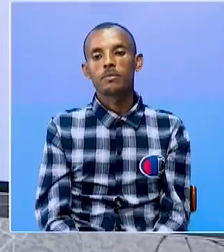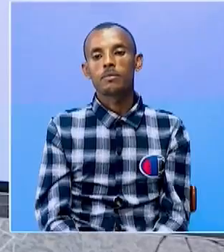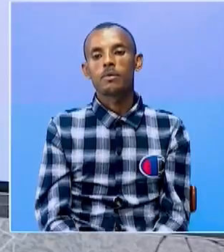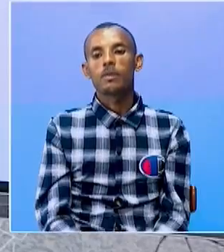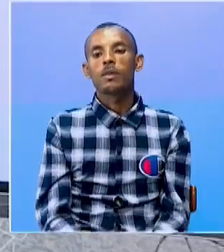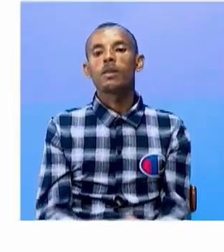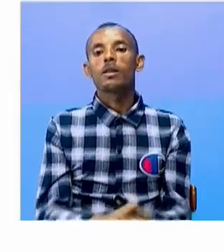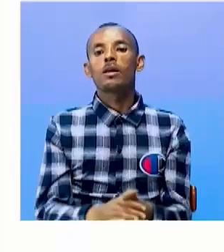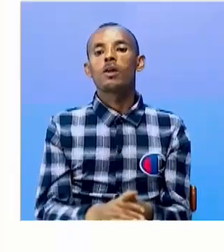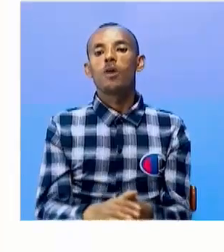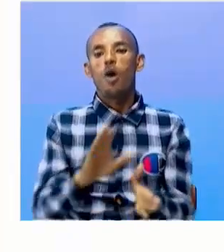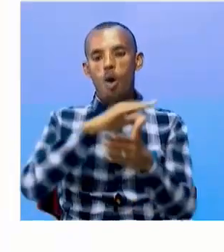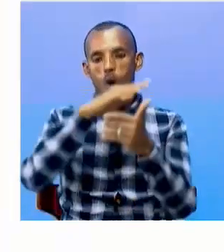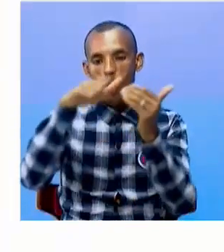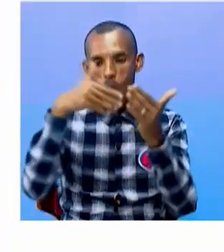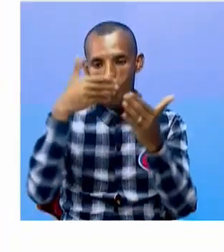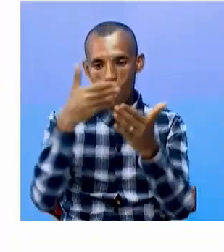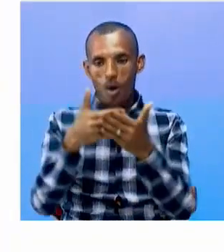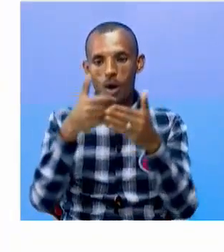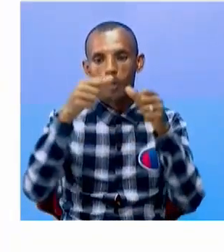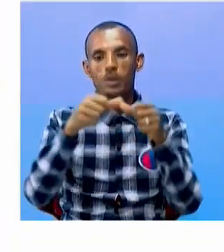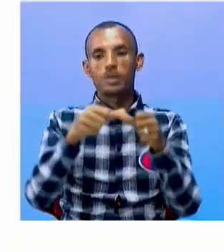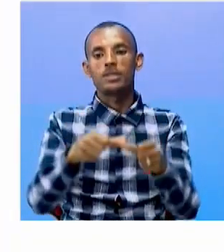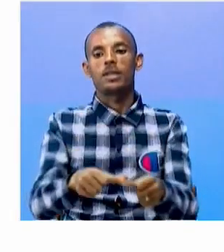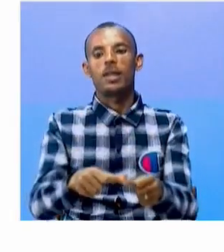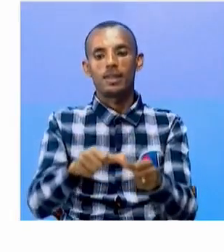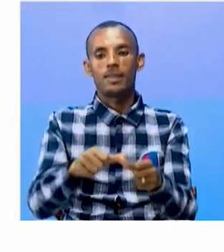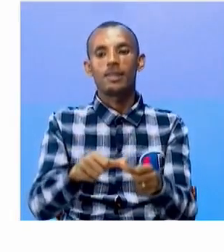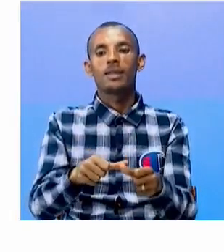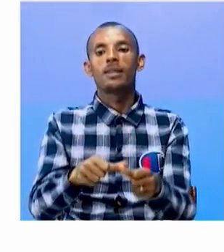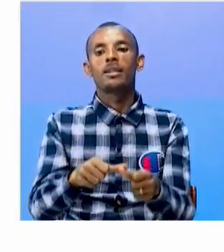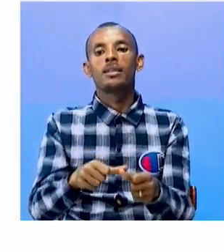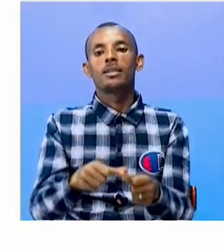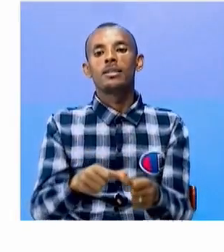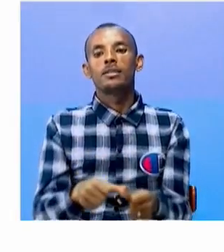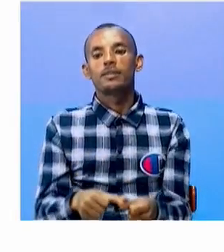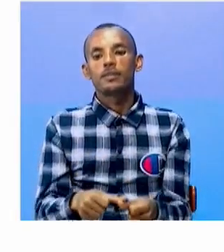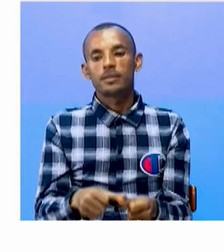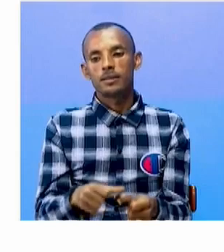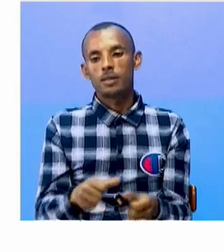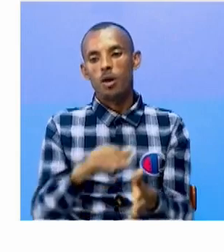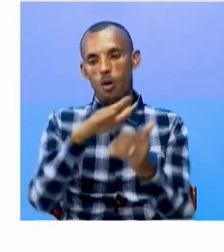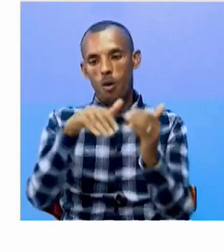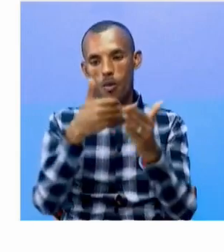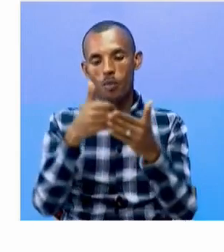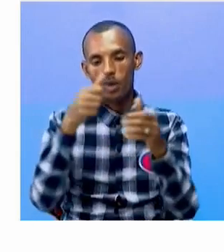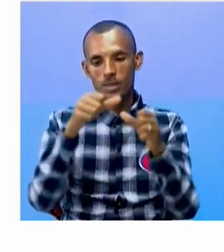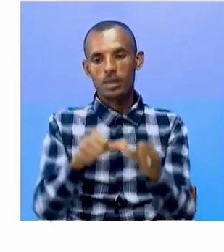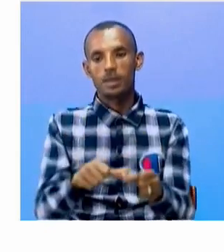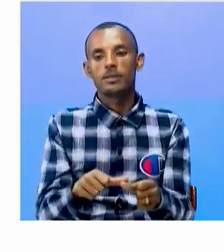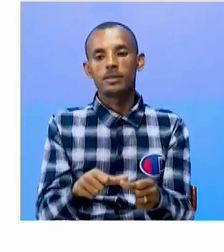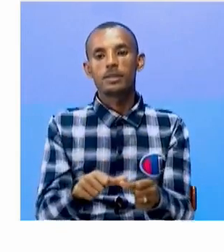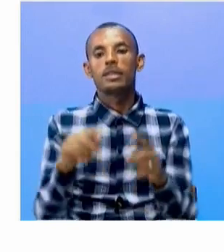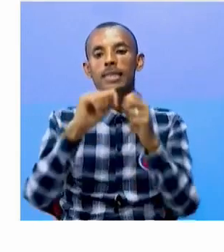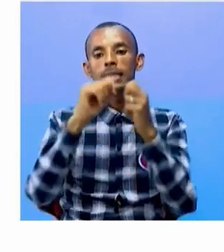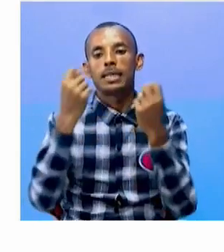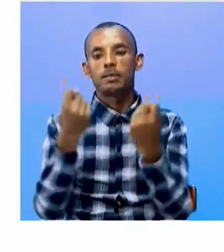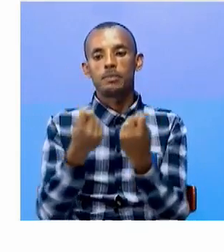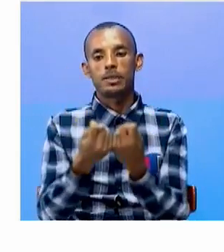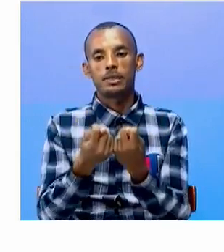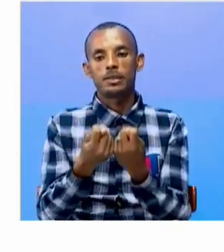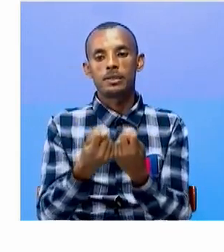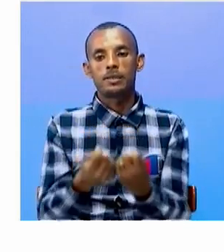Note that all constant terms are like terms. Not all constant terms